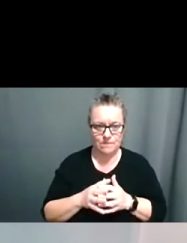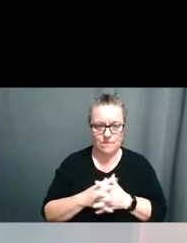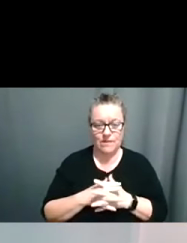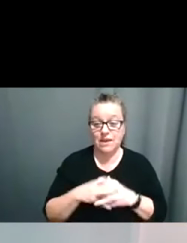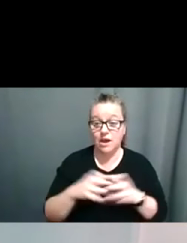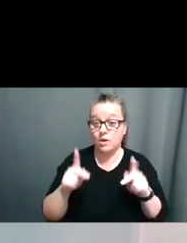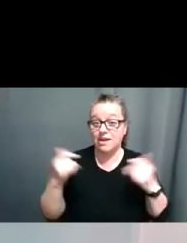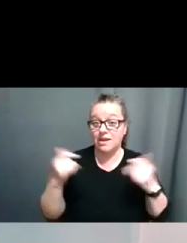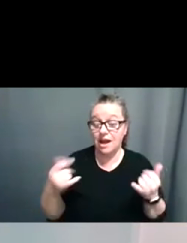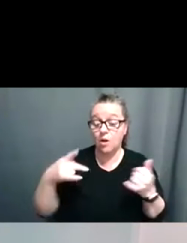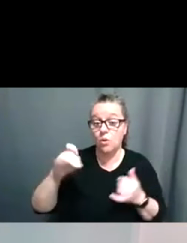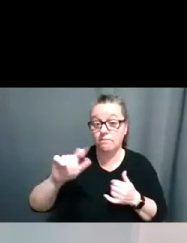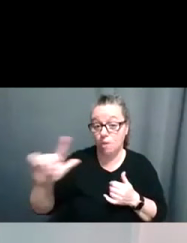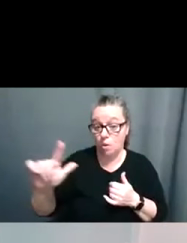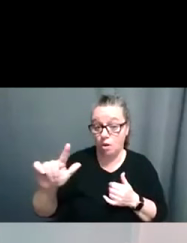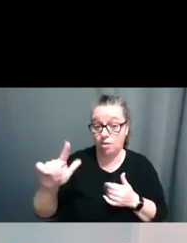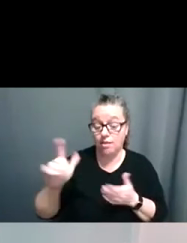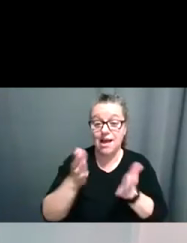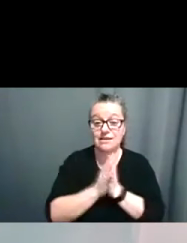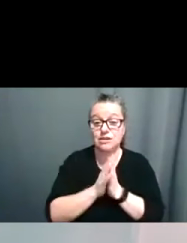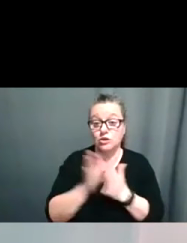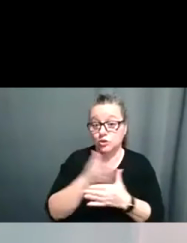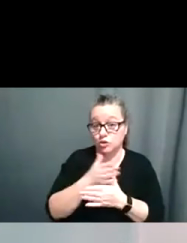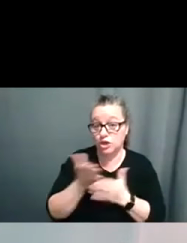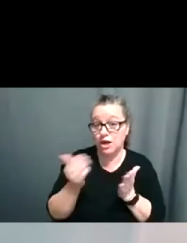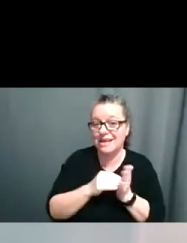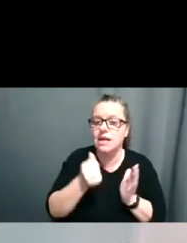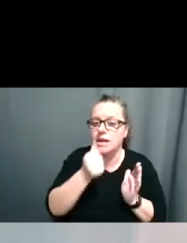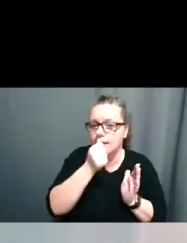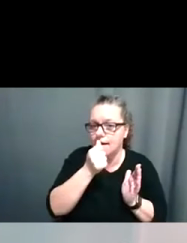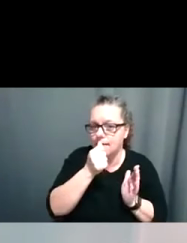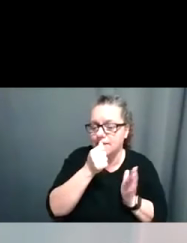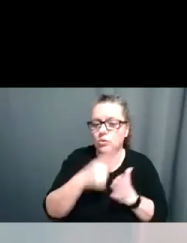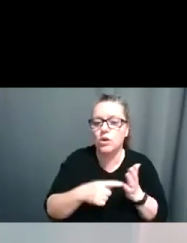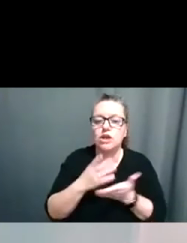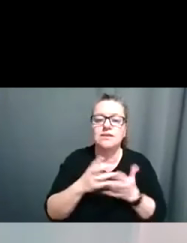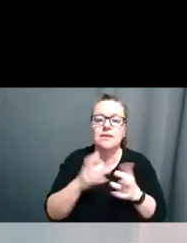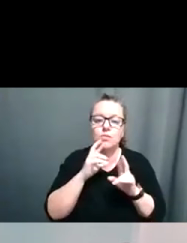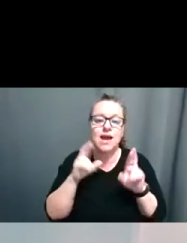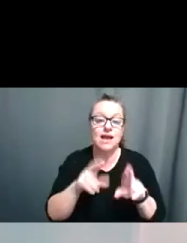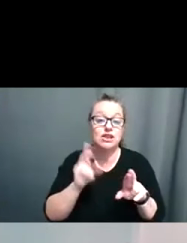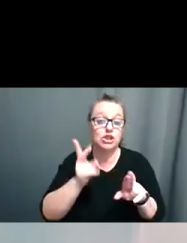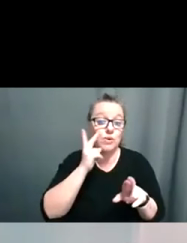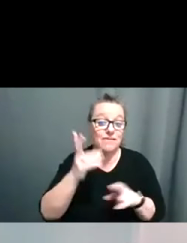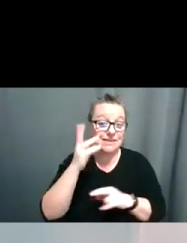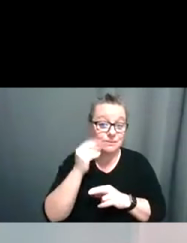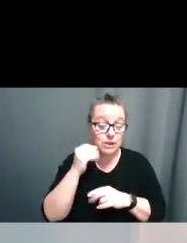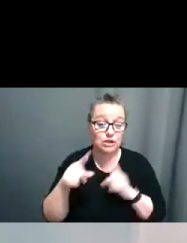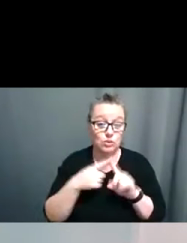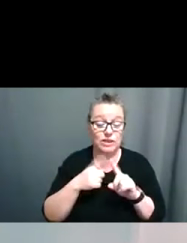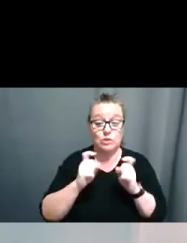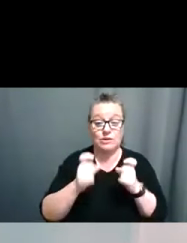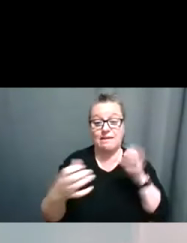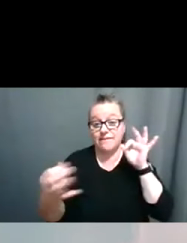Okay, now we're going to launch a quick poll and ask you to share, again anonymously, what are some of the reactions you have experienced when you've given feedback